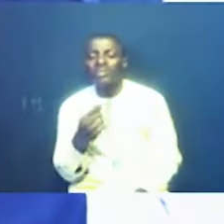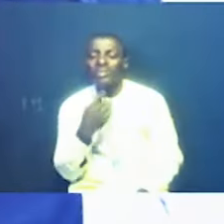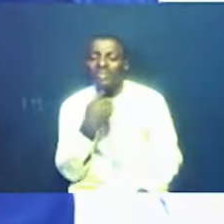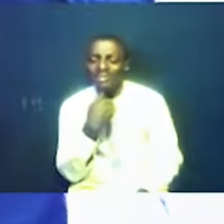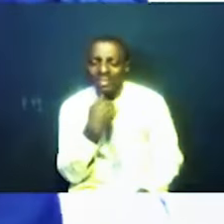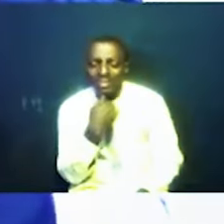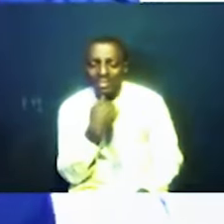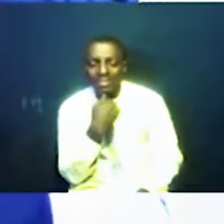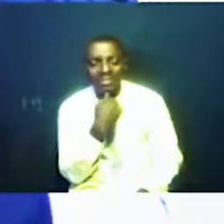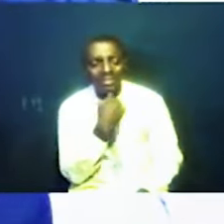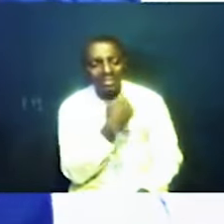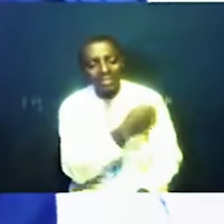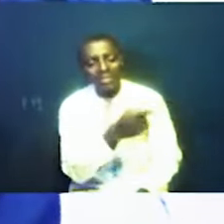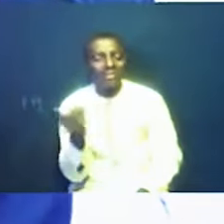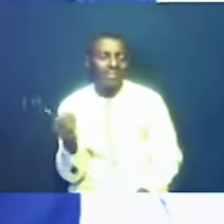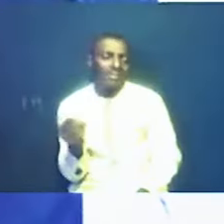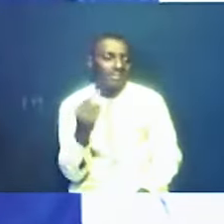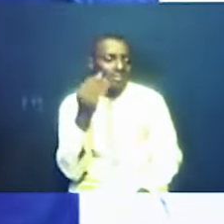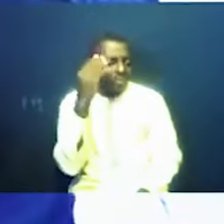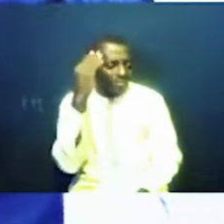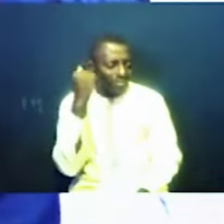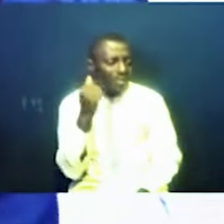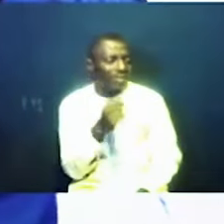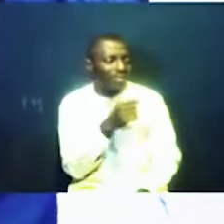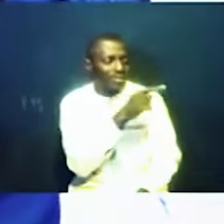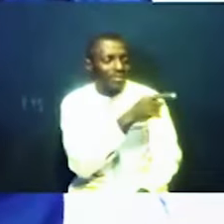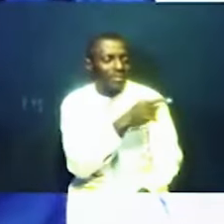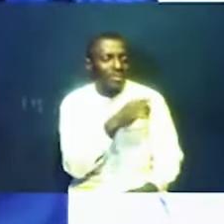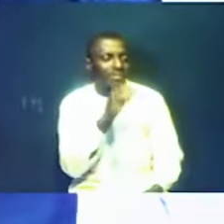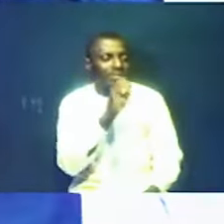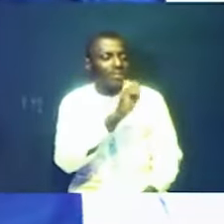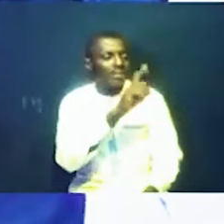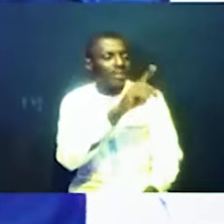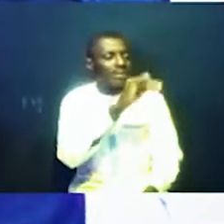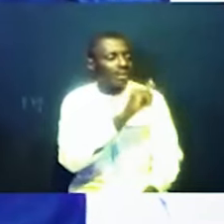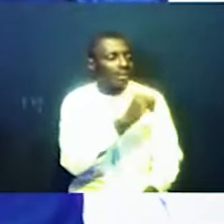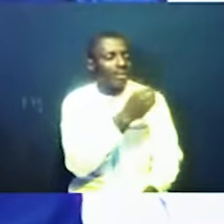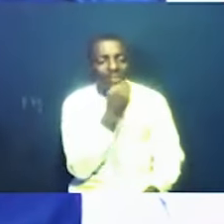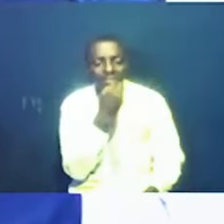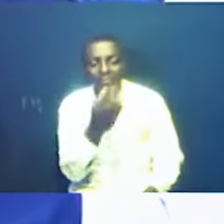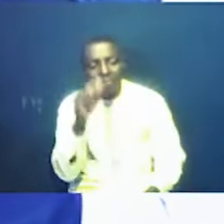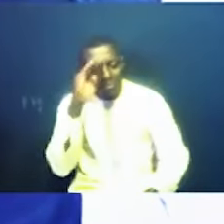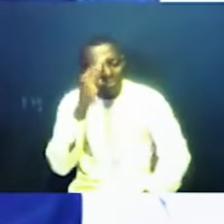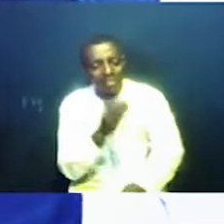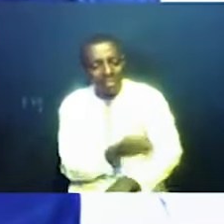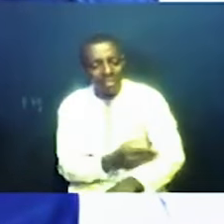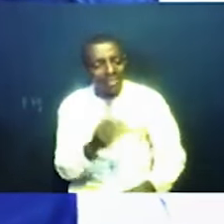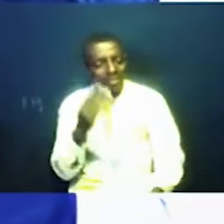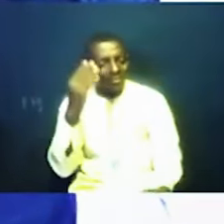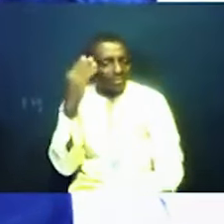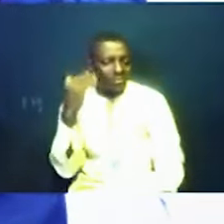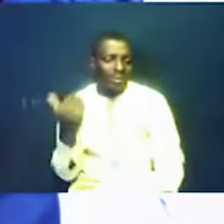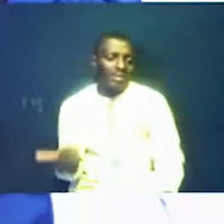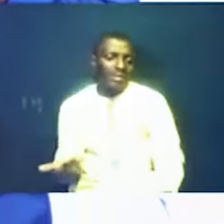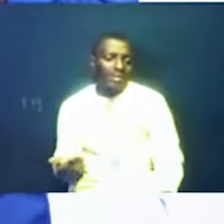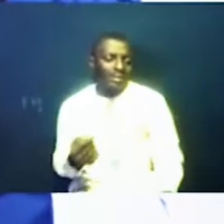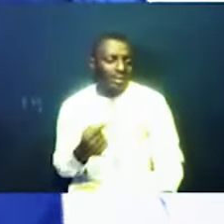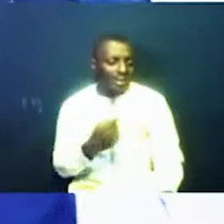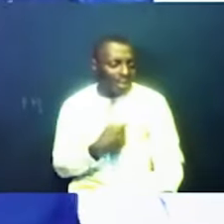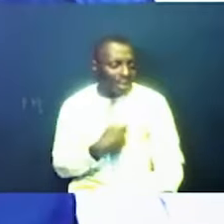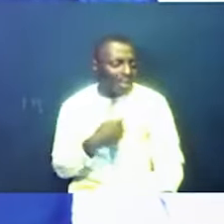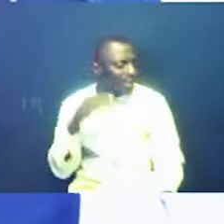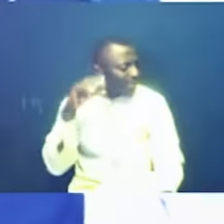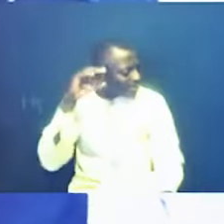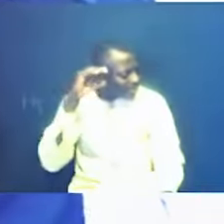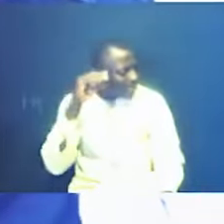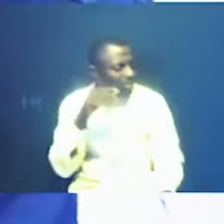such things? I hear from all the people about those wicked deeds of yours." Na okachre